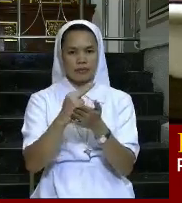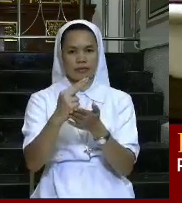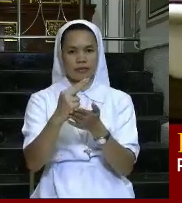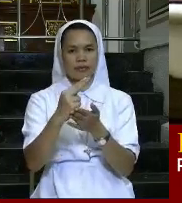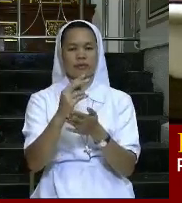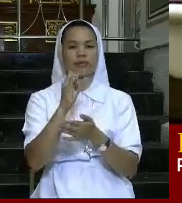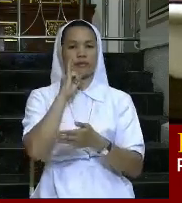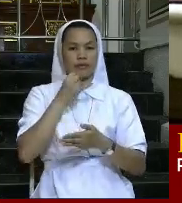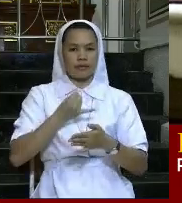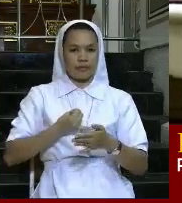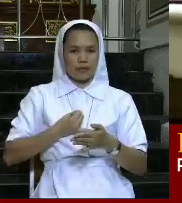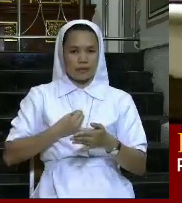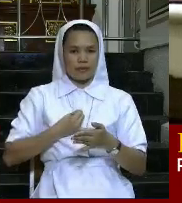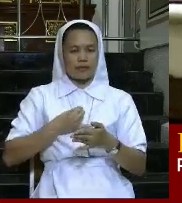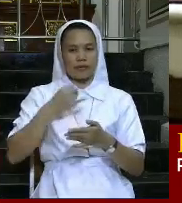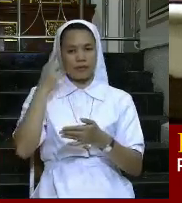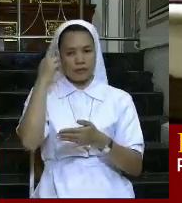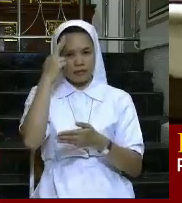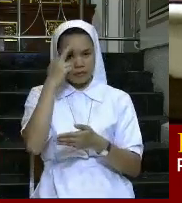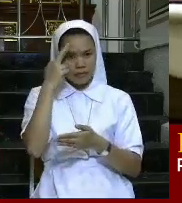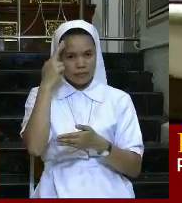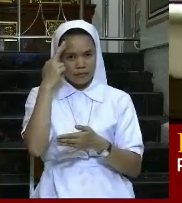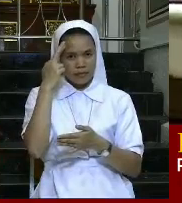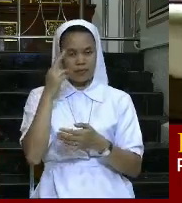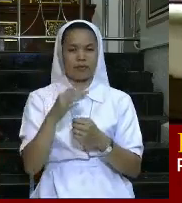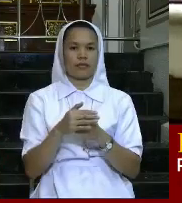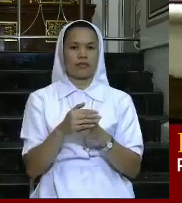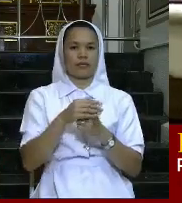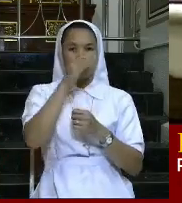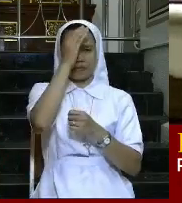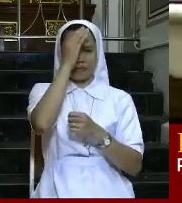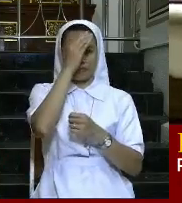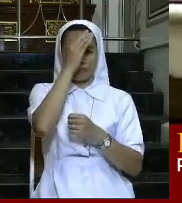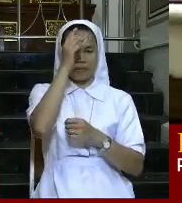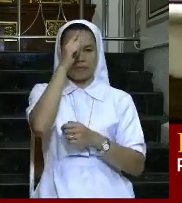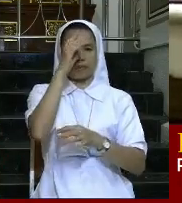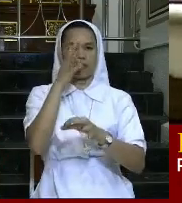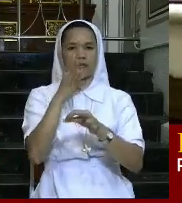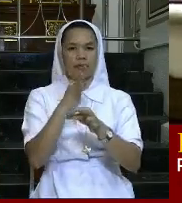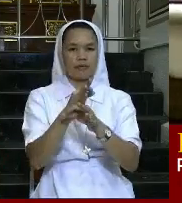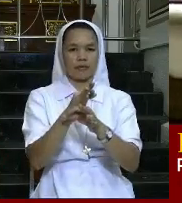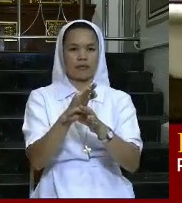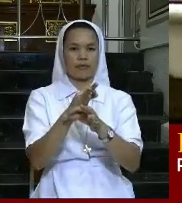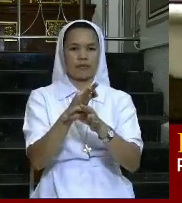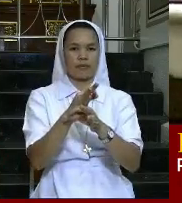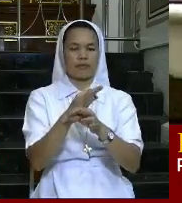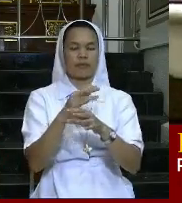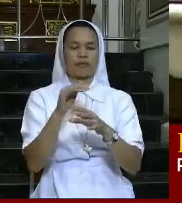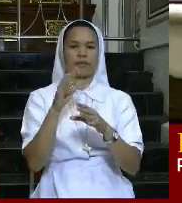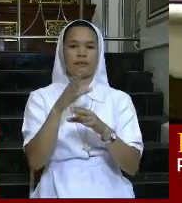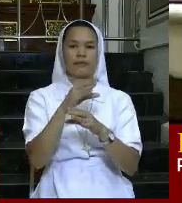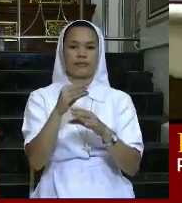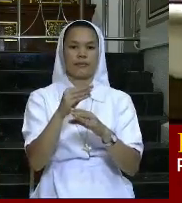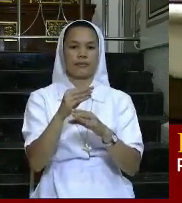to examine how we live our Christian faith and also